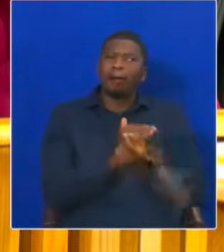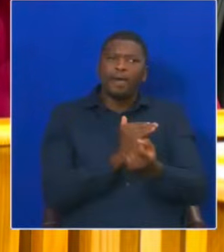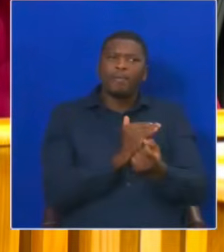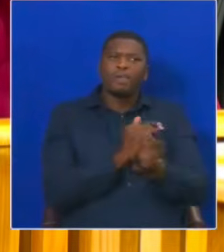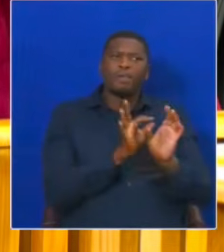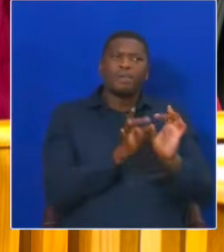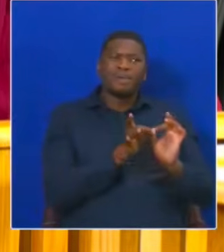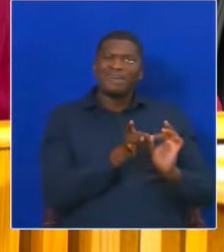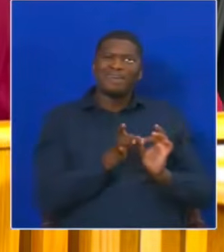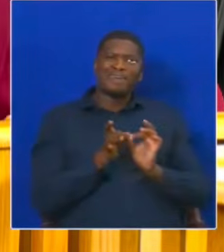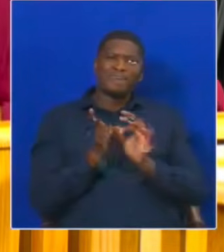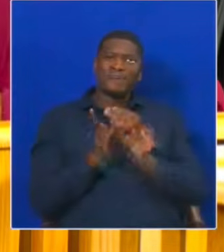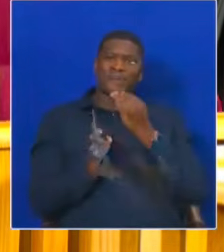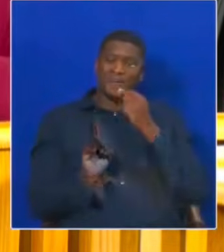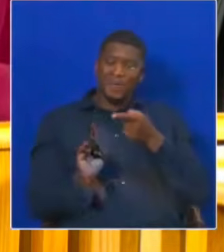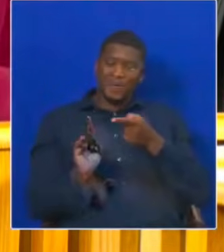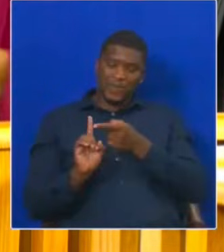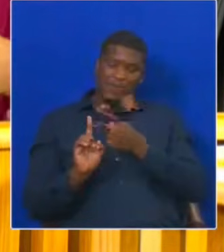Matlala.